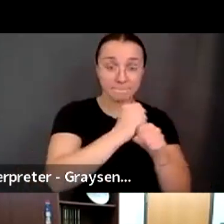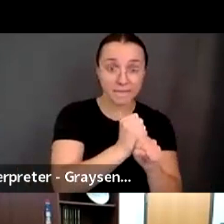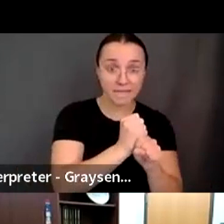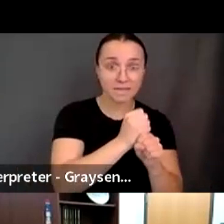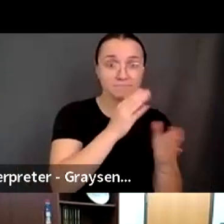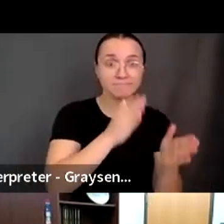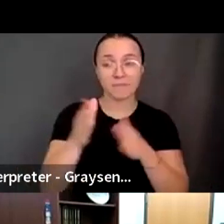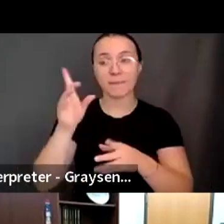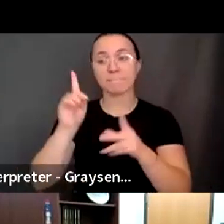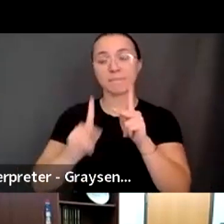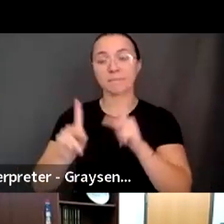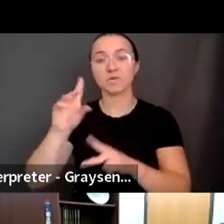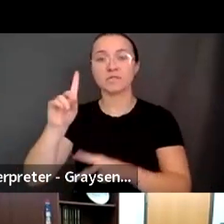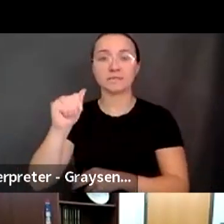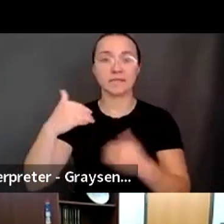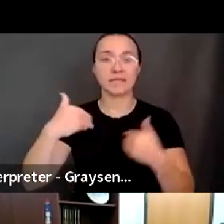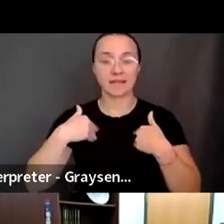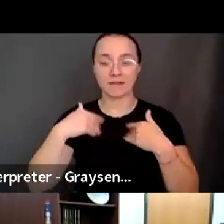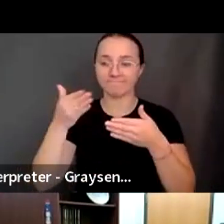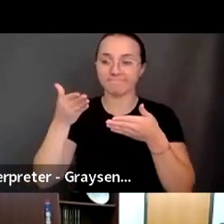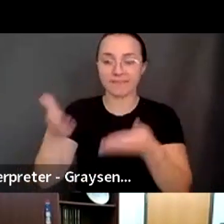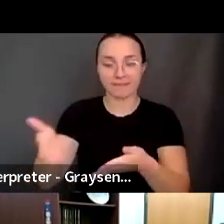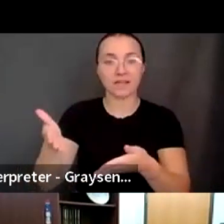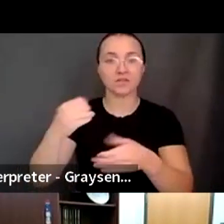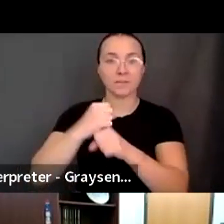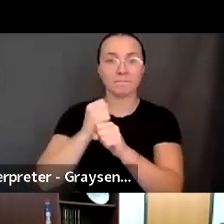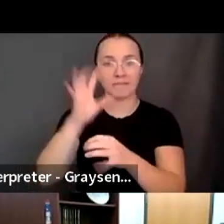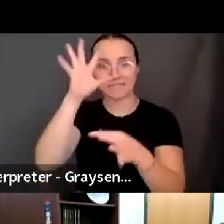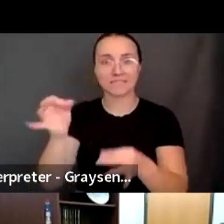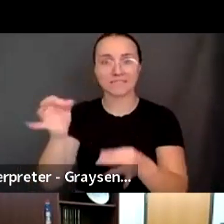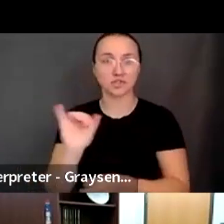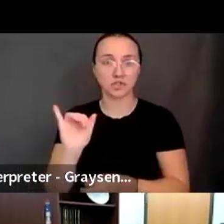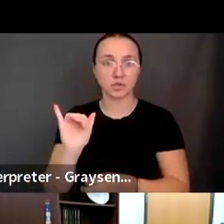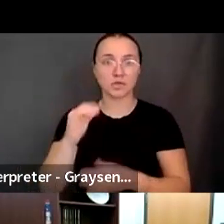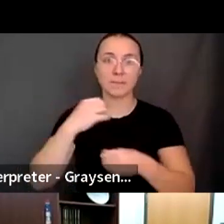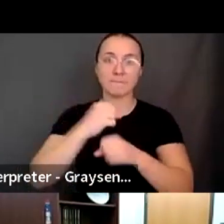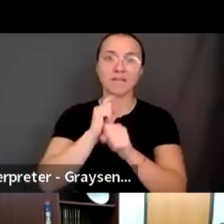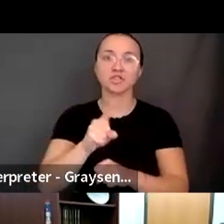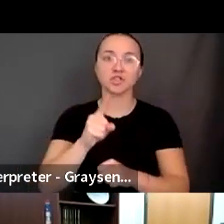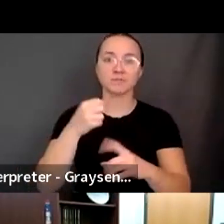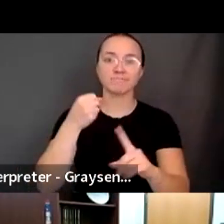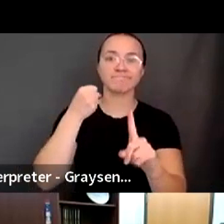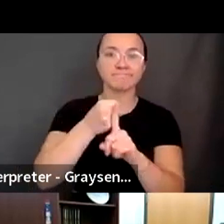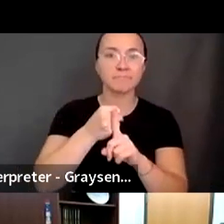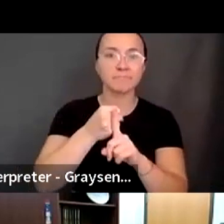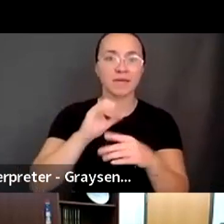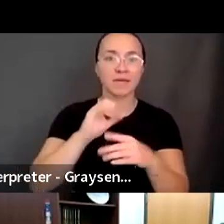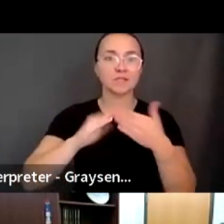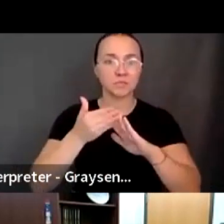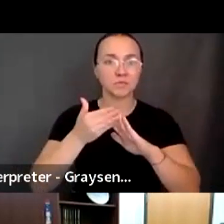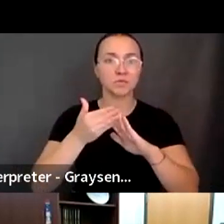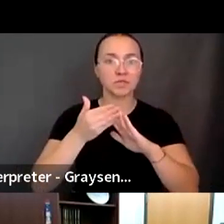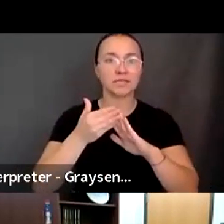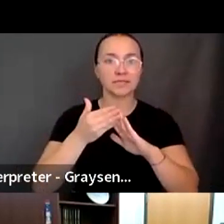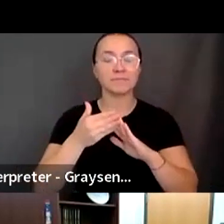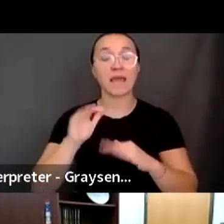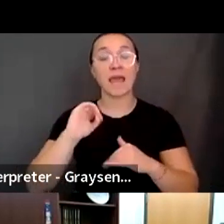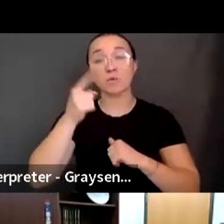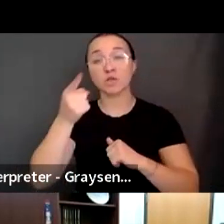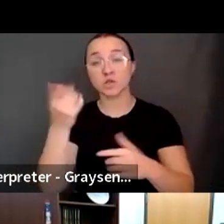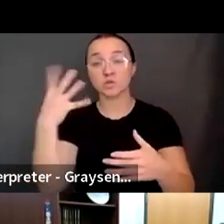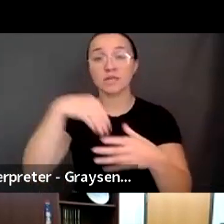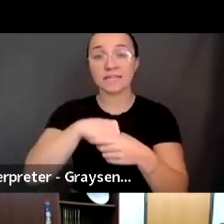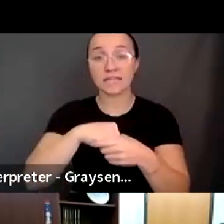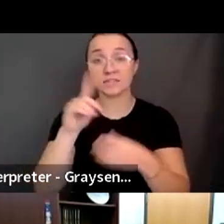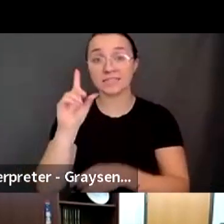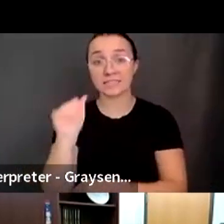present to identify how those decisions may impact our community. How will you engage with disabilities to be included in